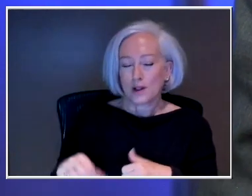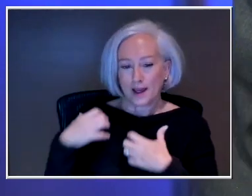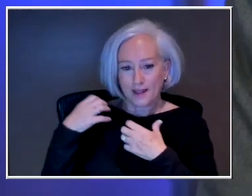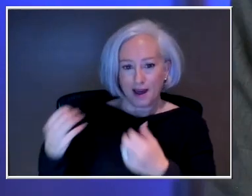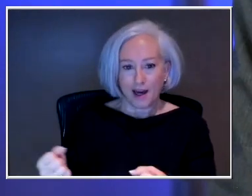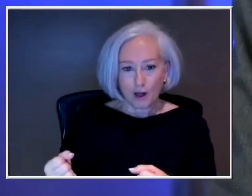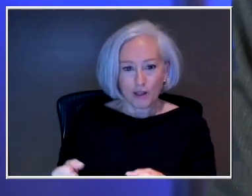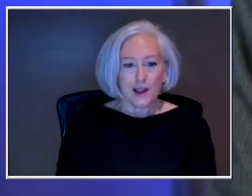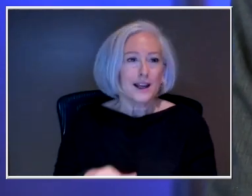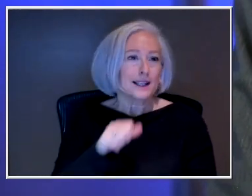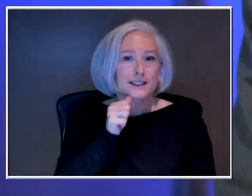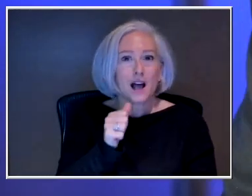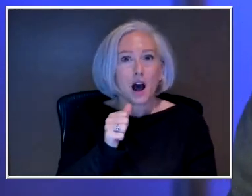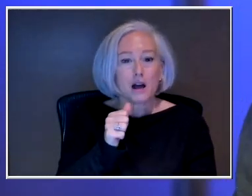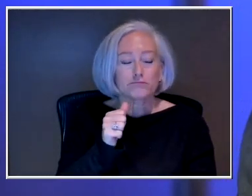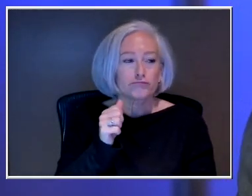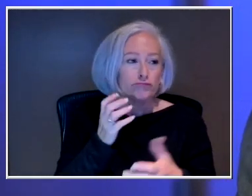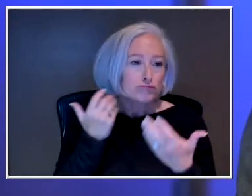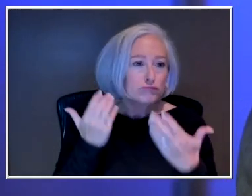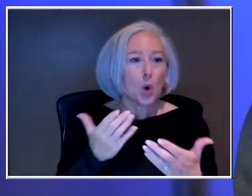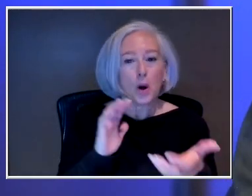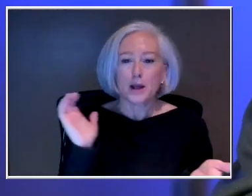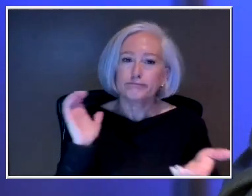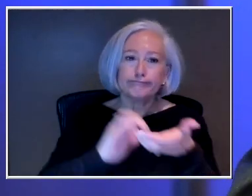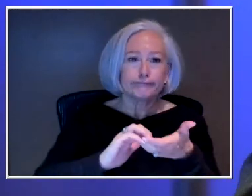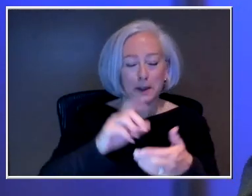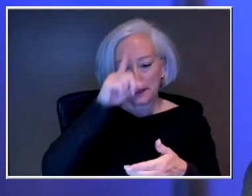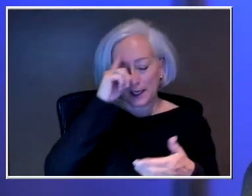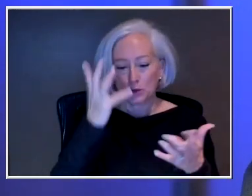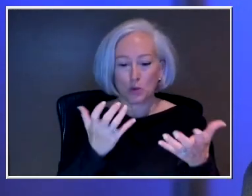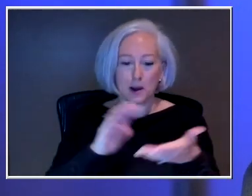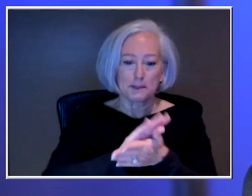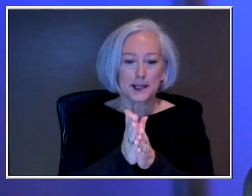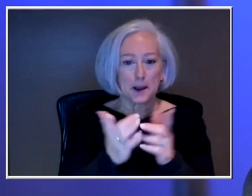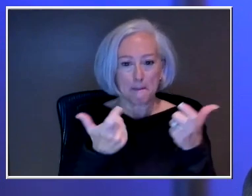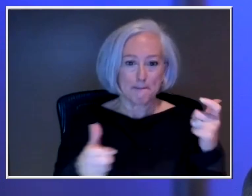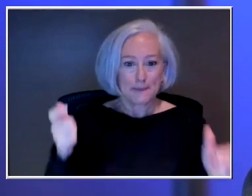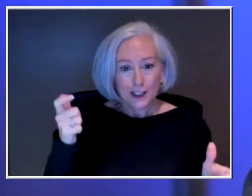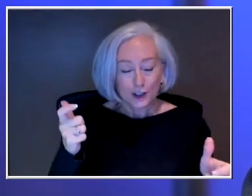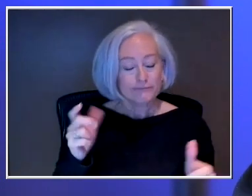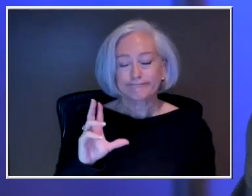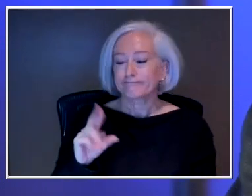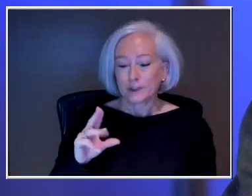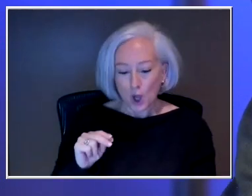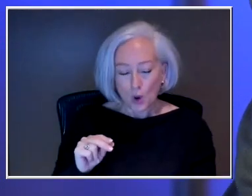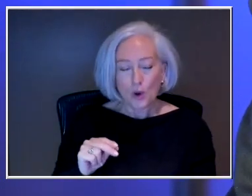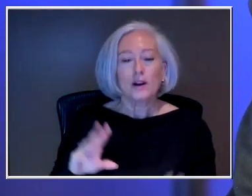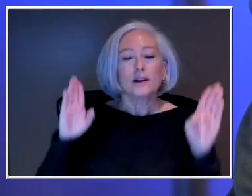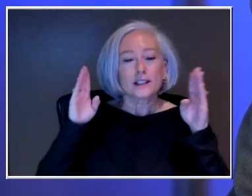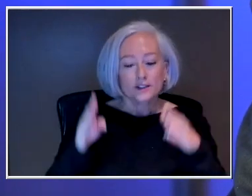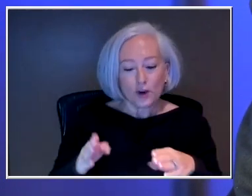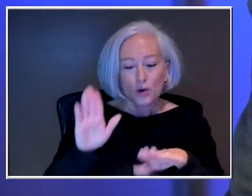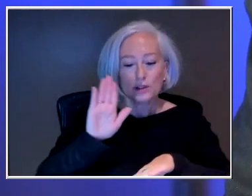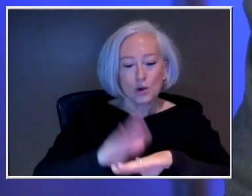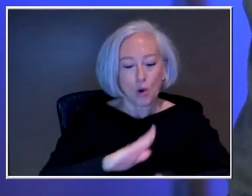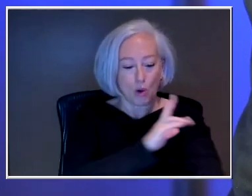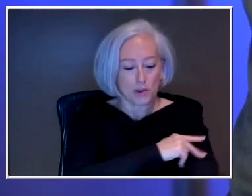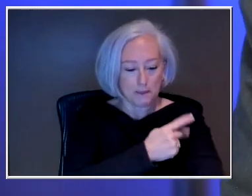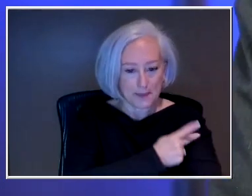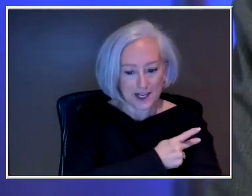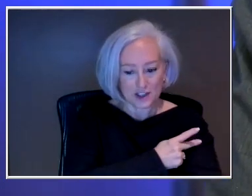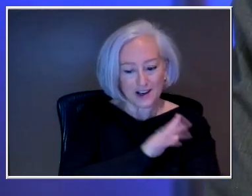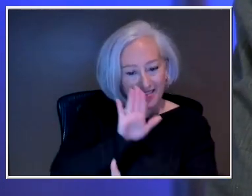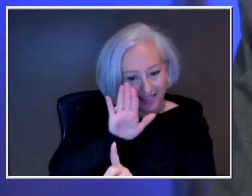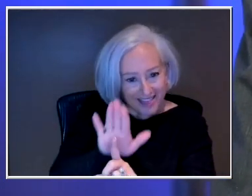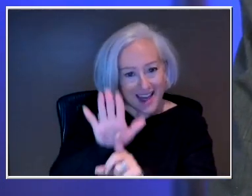sake, but rather it's growth with the appropriate partners, always putting the patient at the center of those decisions. That's what we did here with Liberty. That's what